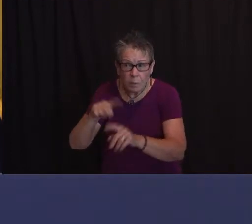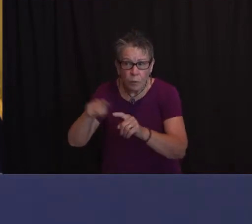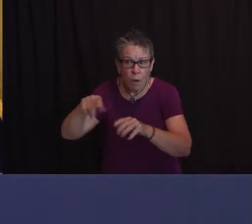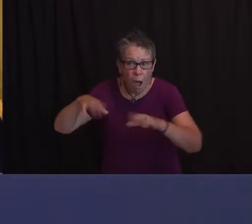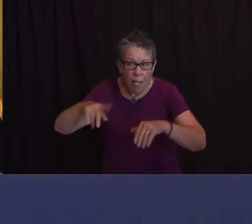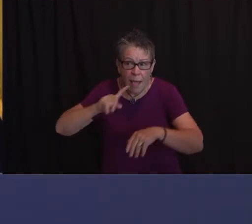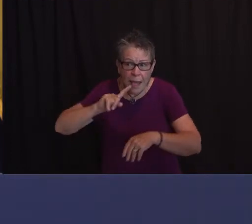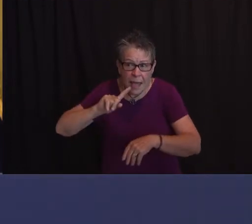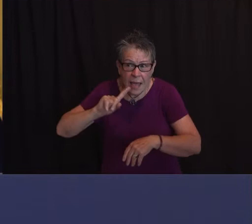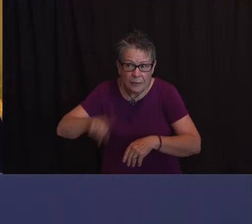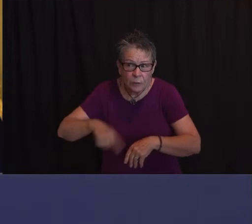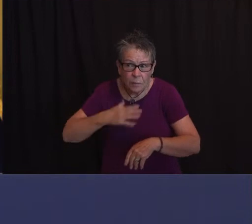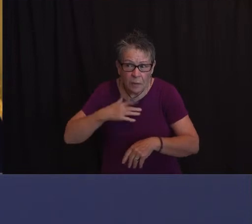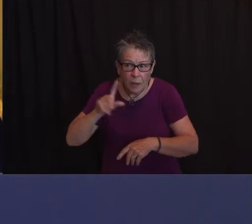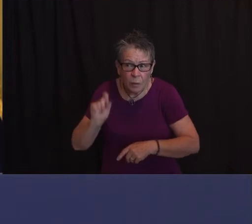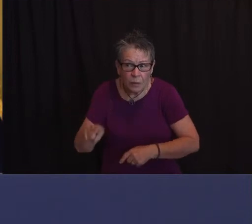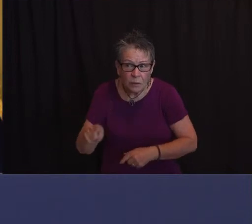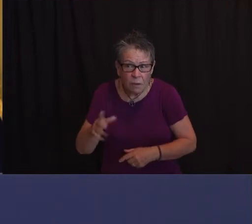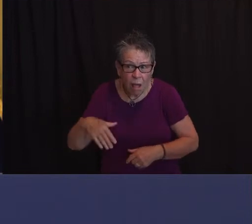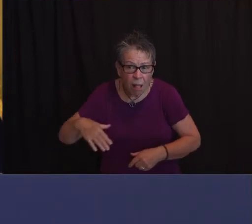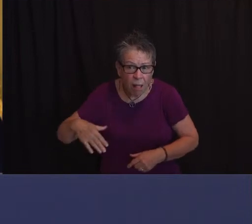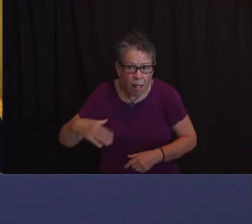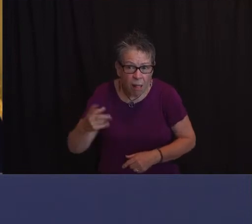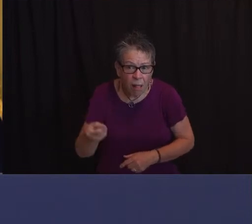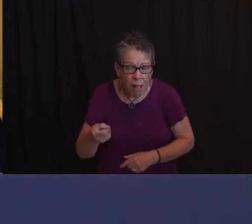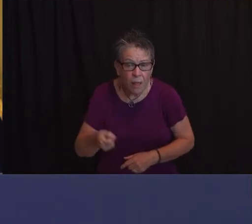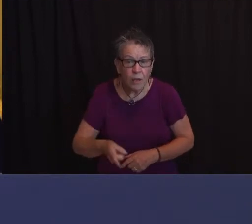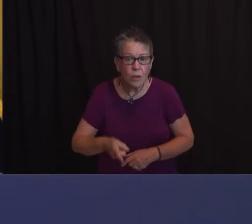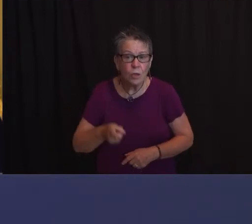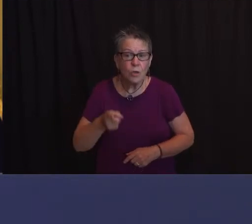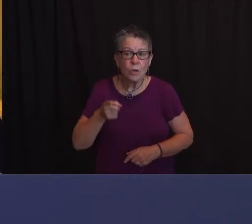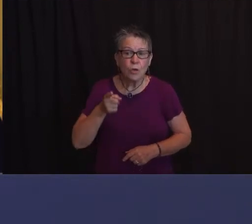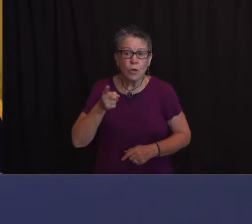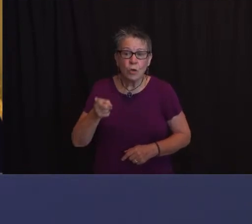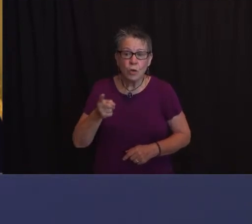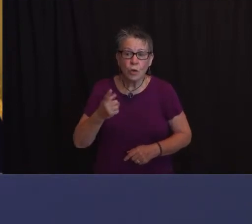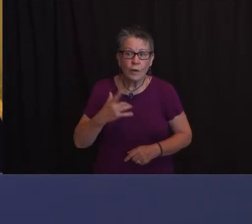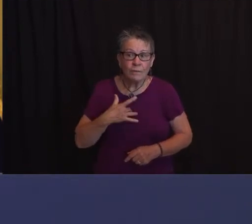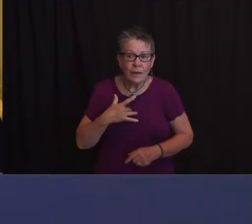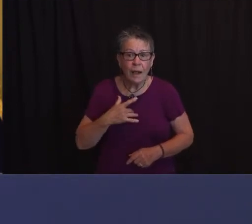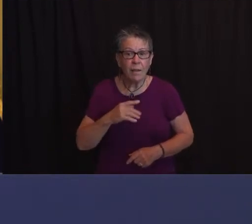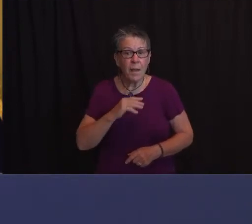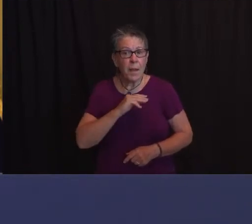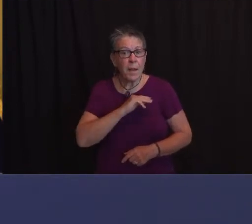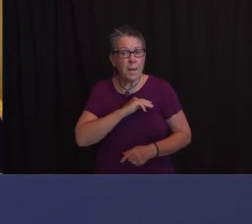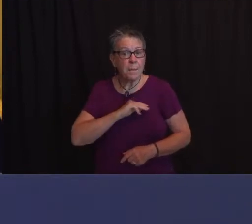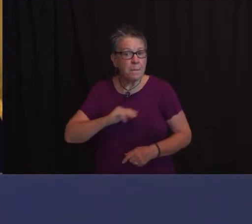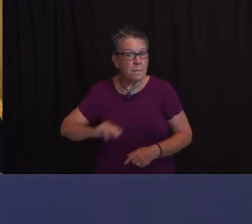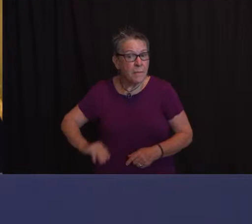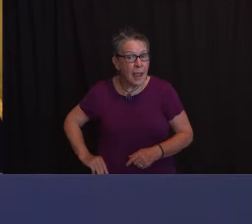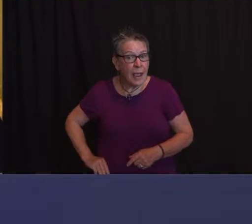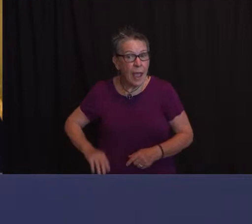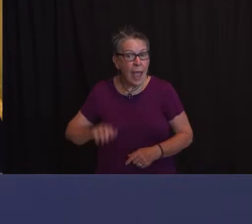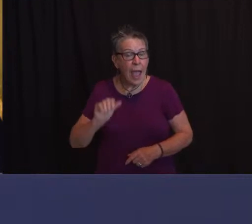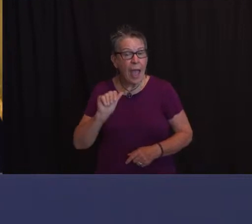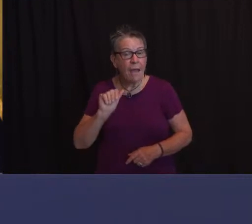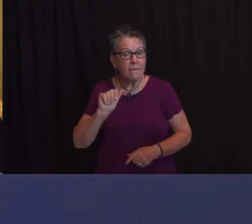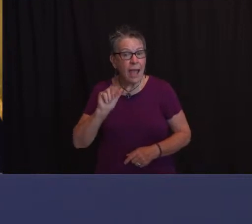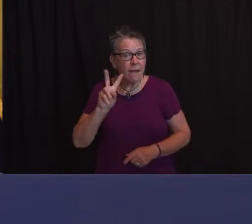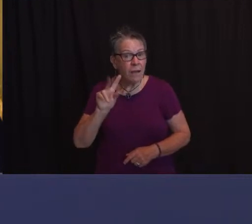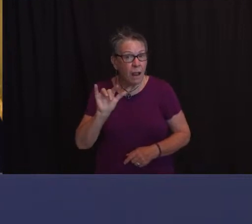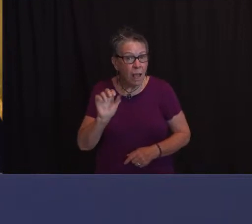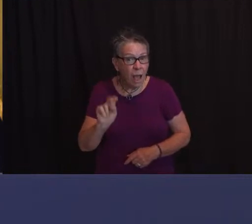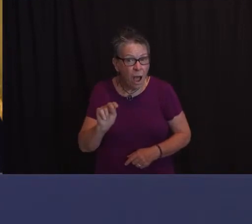the mayor of Avalon does, and his police chief, that the laws that you backed that limit the power of